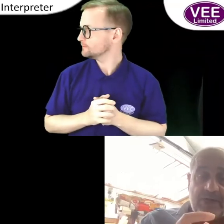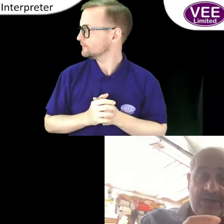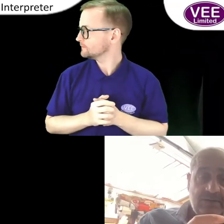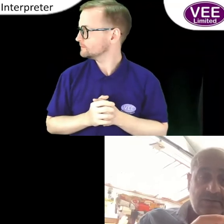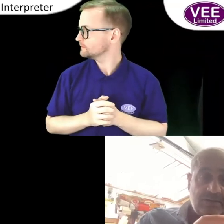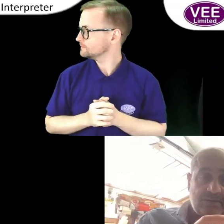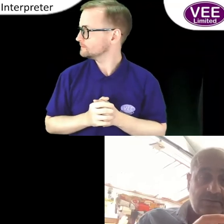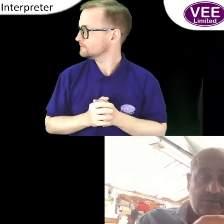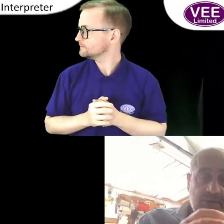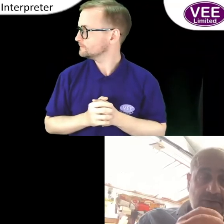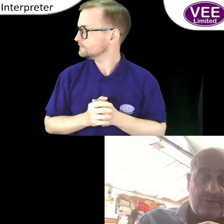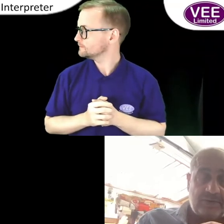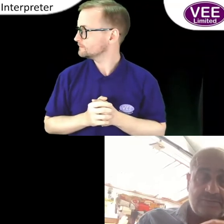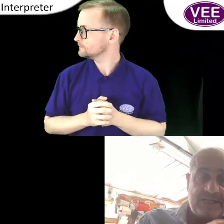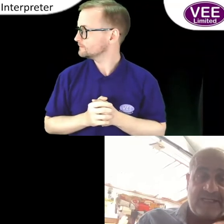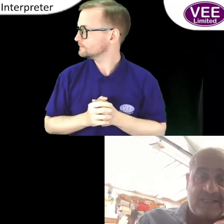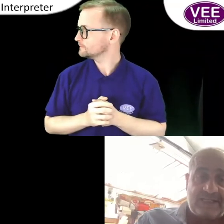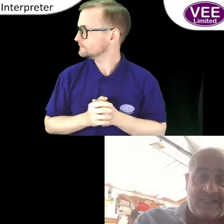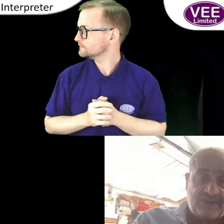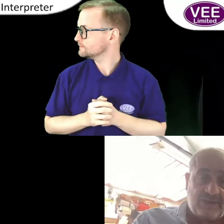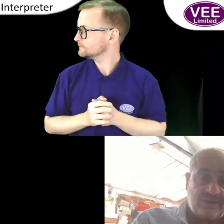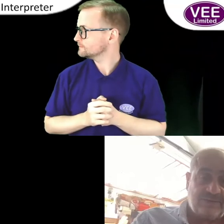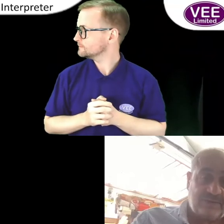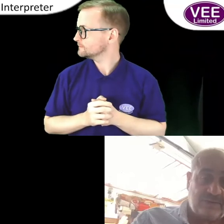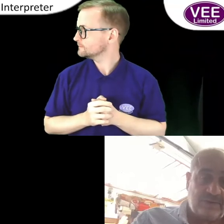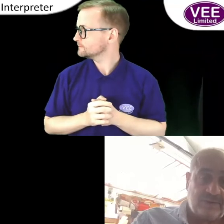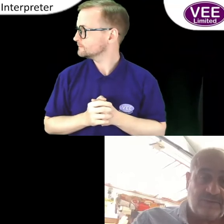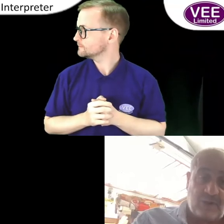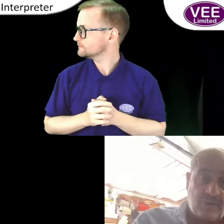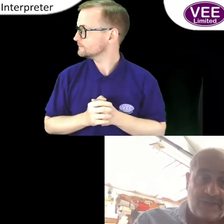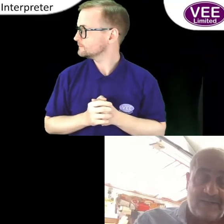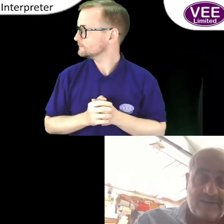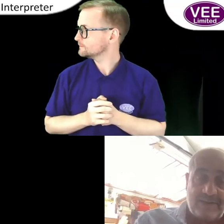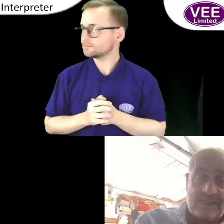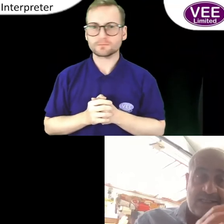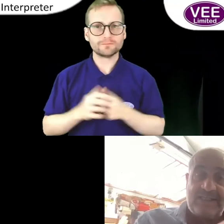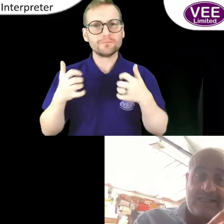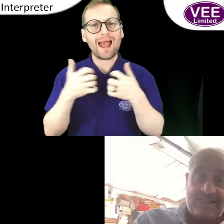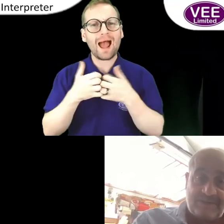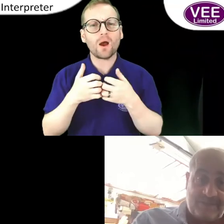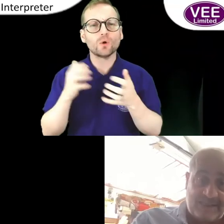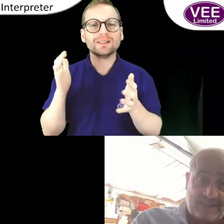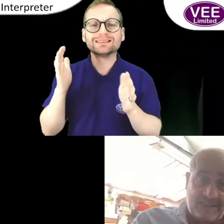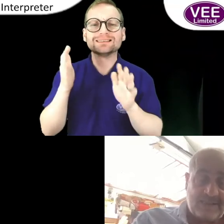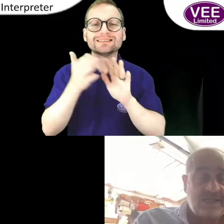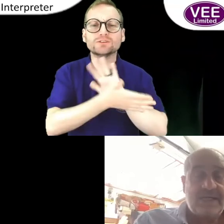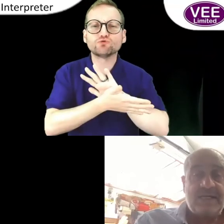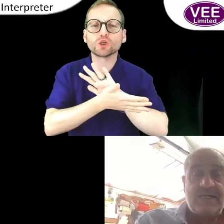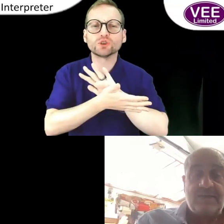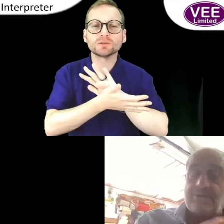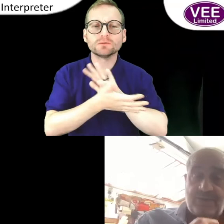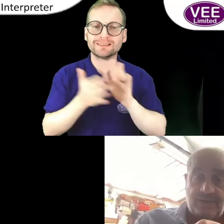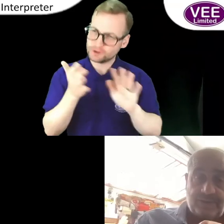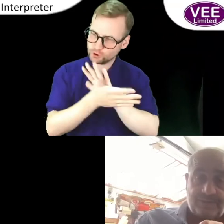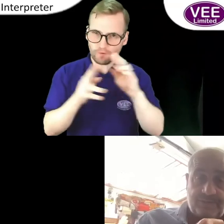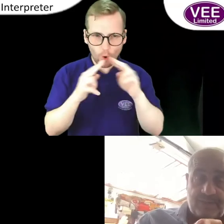How one could bring the destruction of the homeland, seeing it from distance,